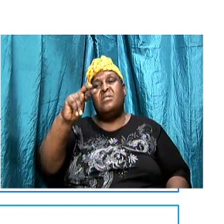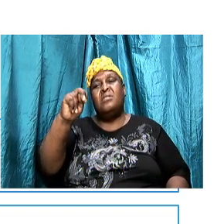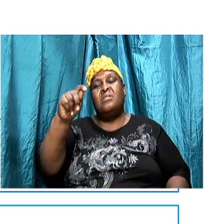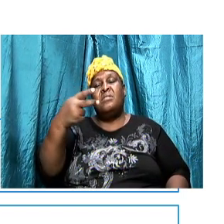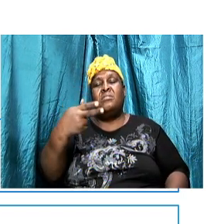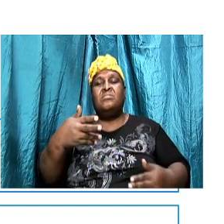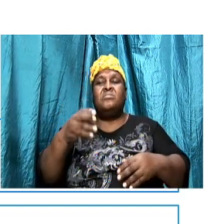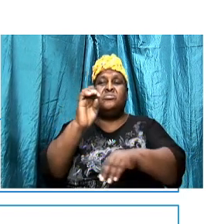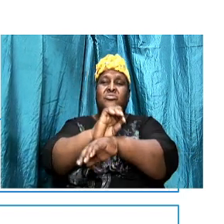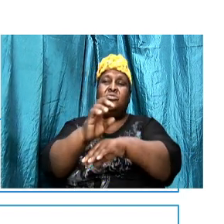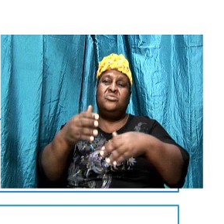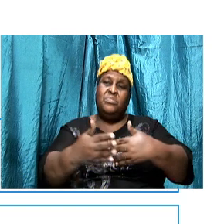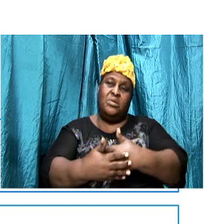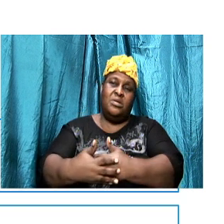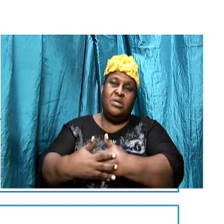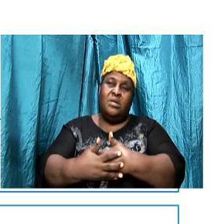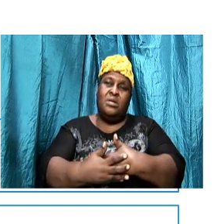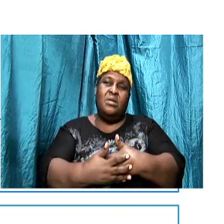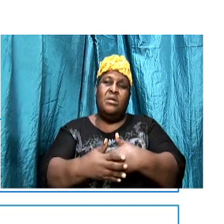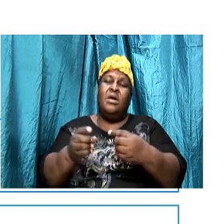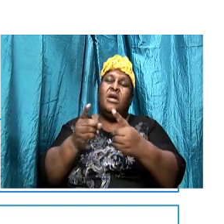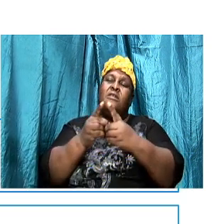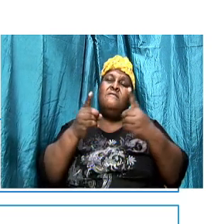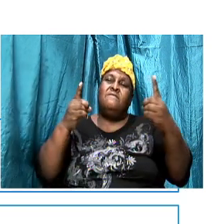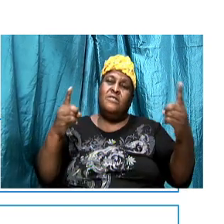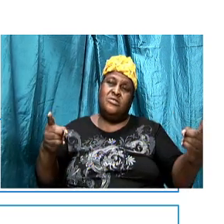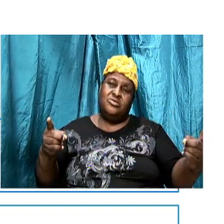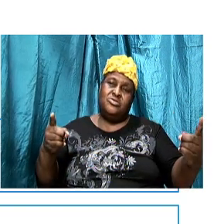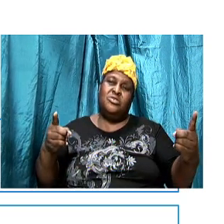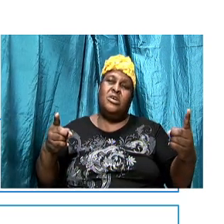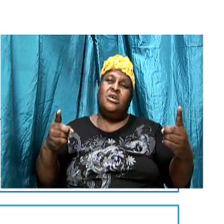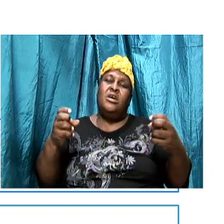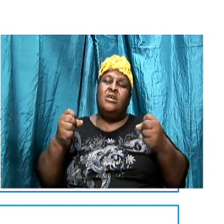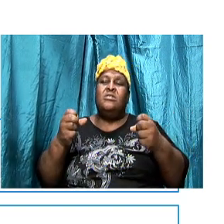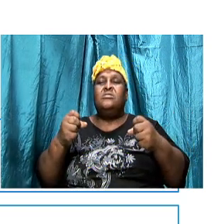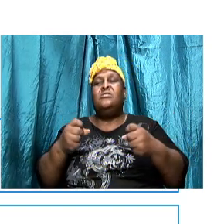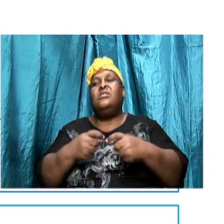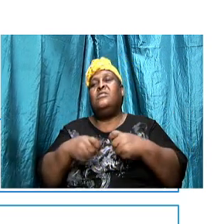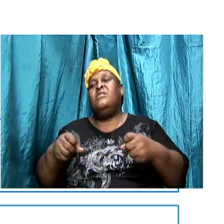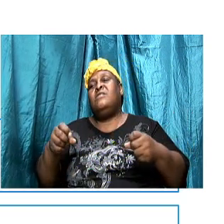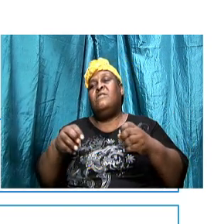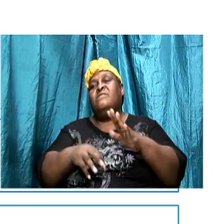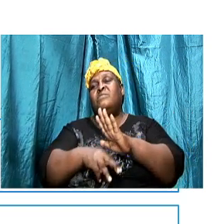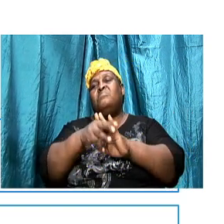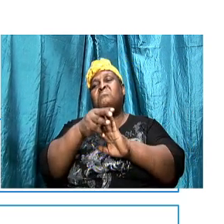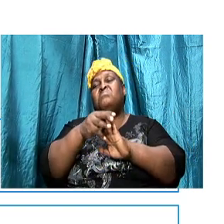where envy and strife was, there was also division, and it was a sign of spiritual